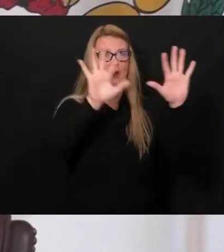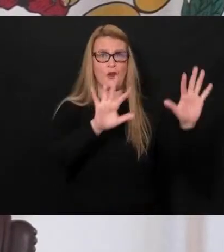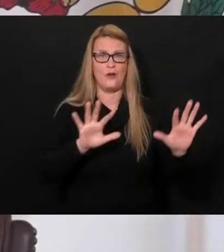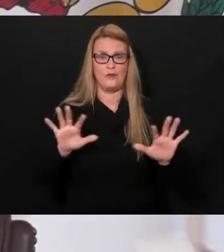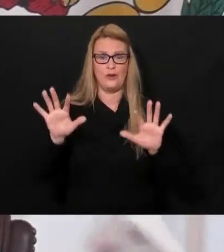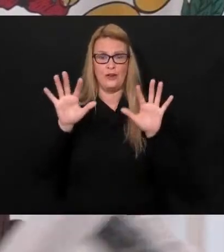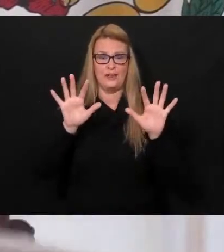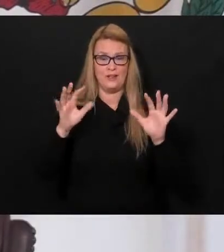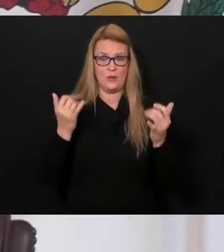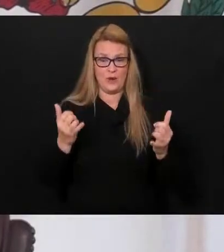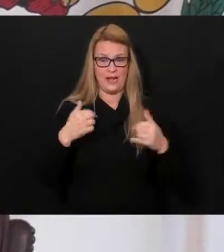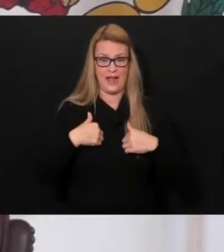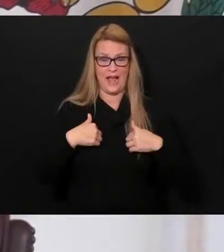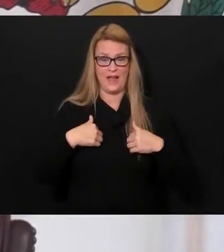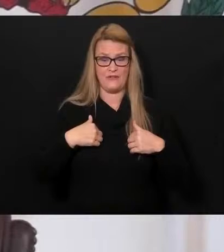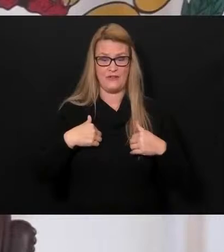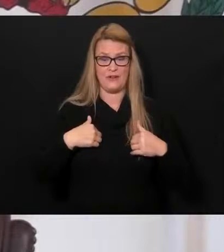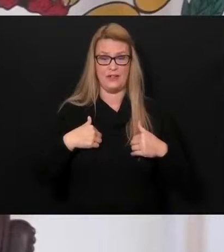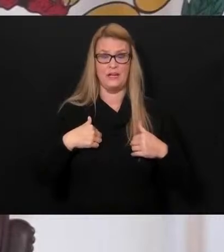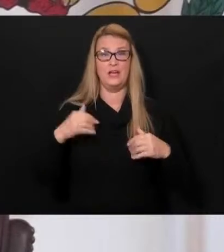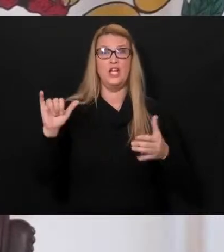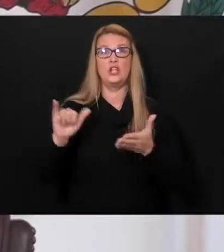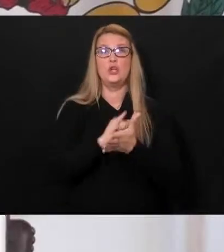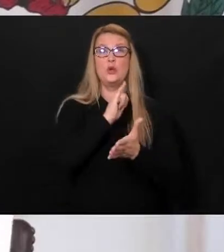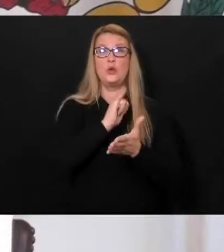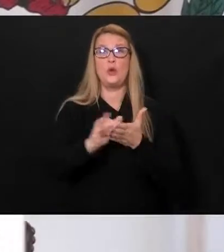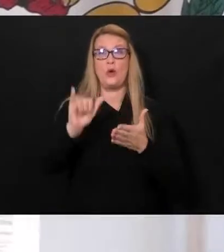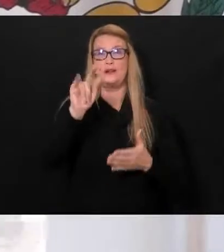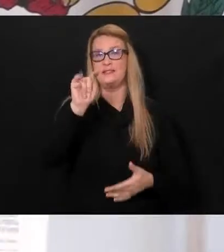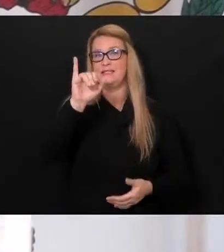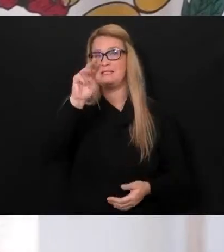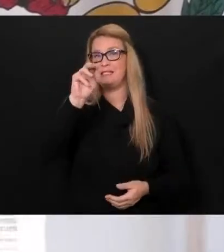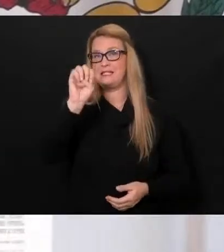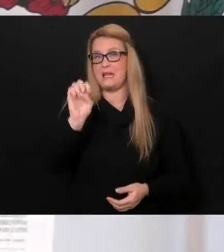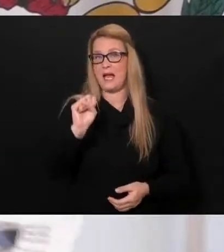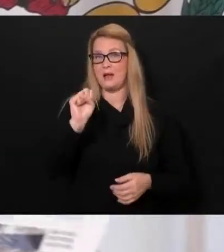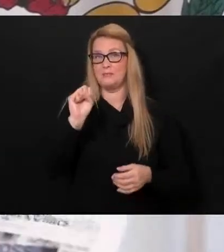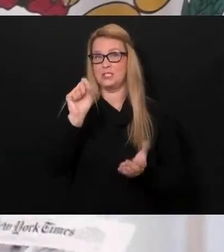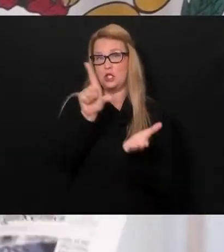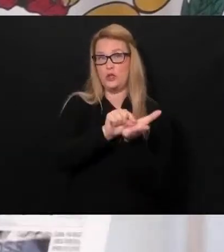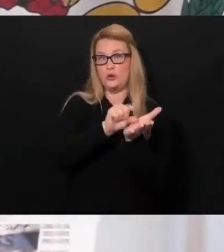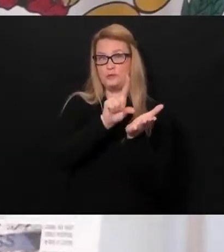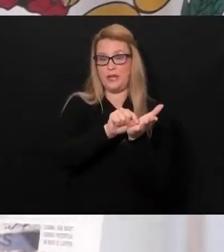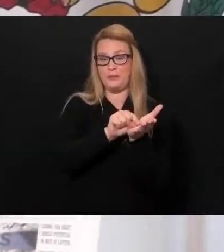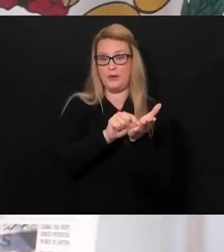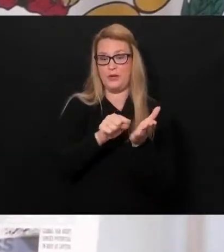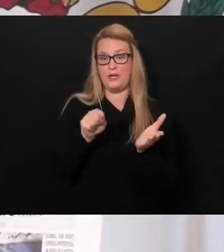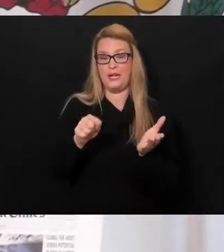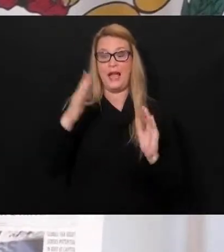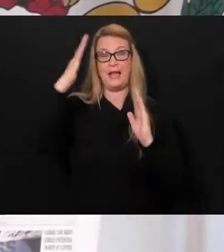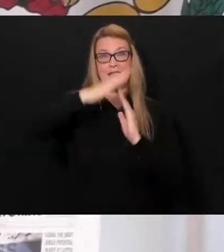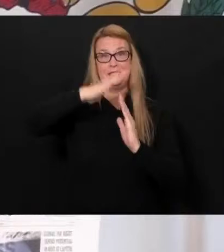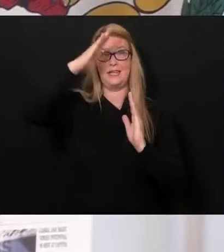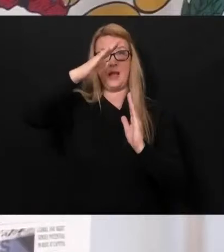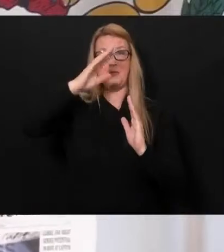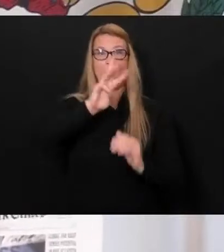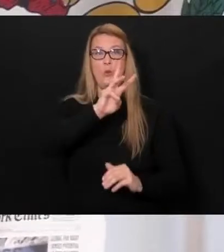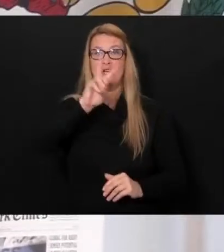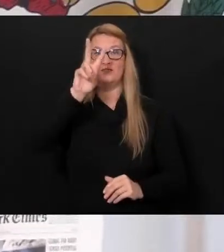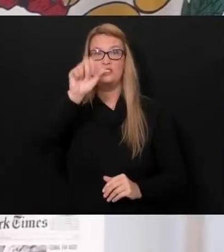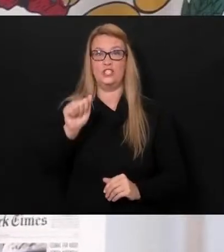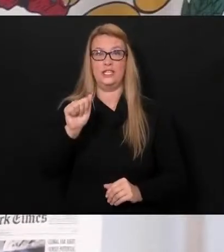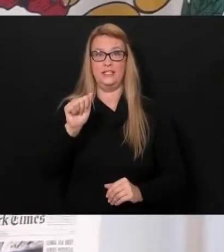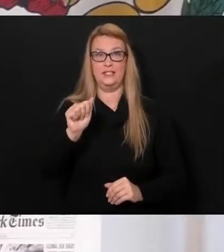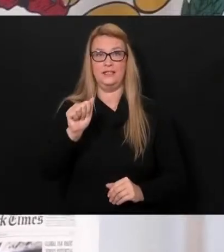is the cover of the New York Times. The New York Times. And right here at the very top, it said, West